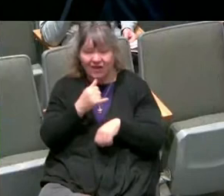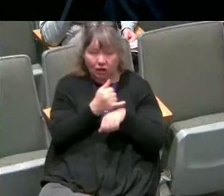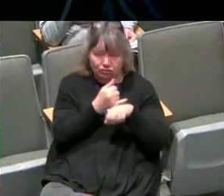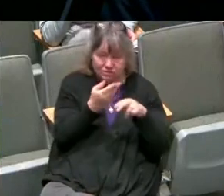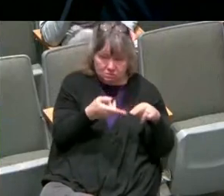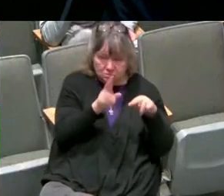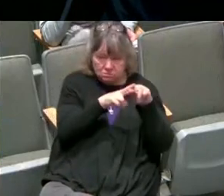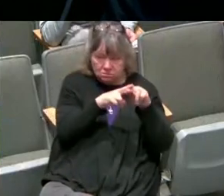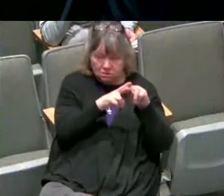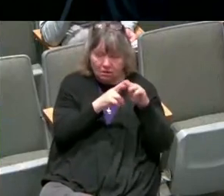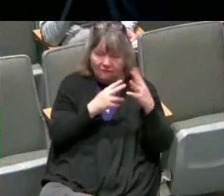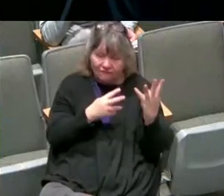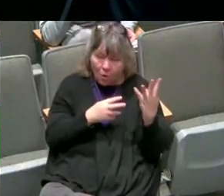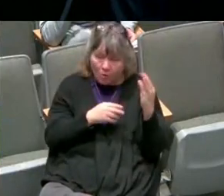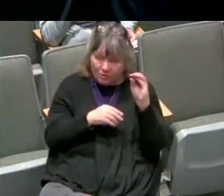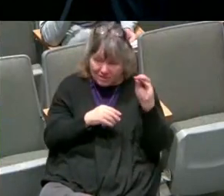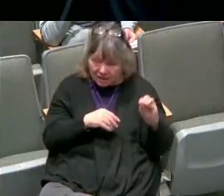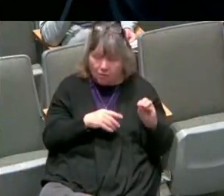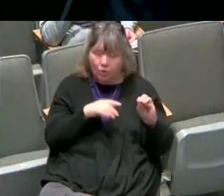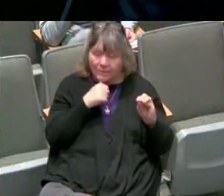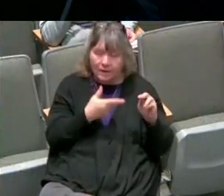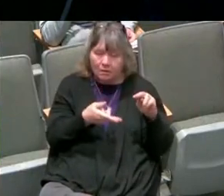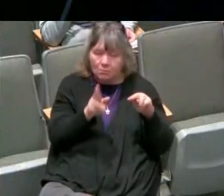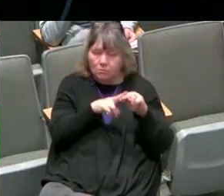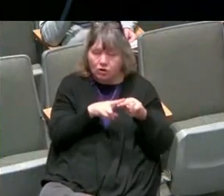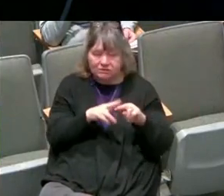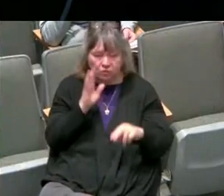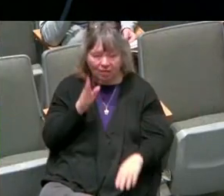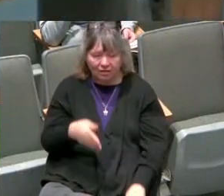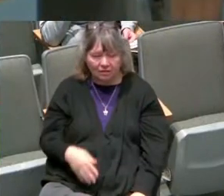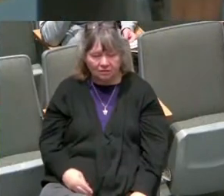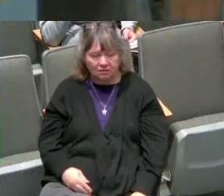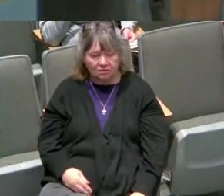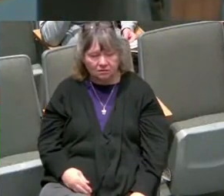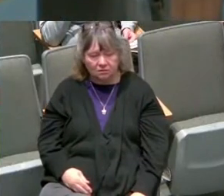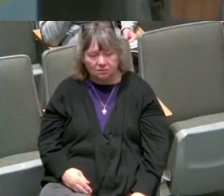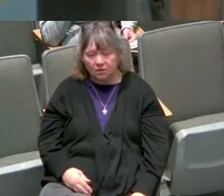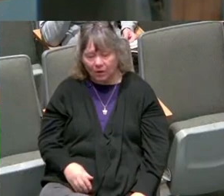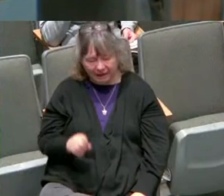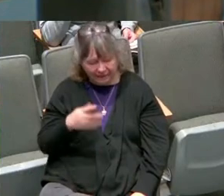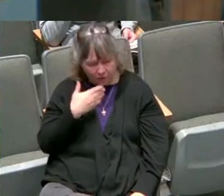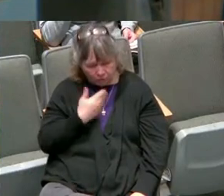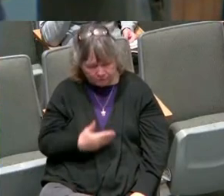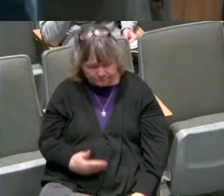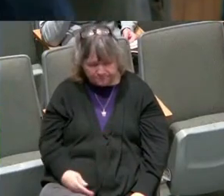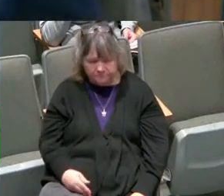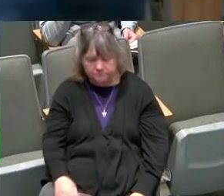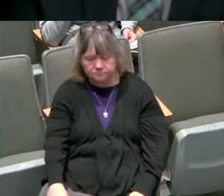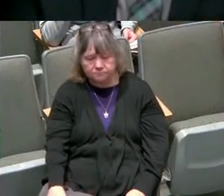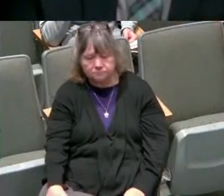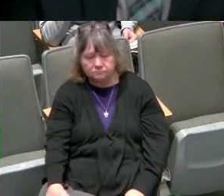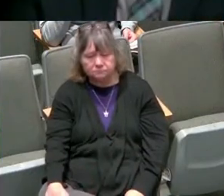if we end up paying four percent on the borrowing okay thank you yes sir